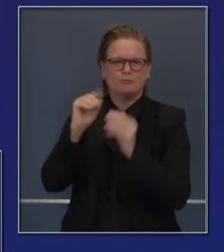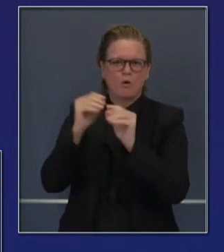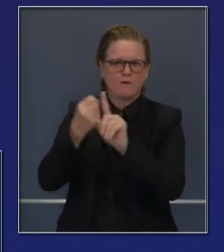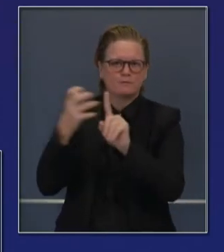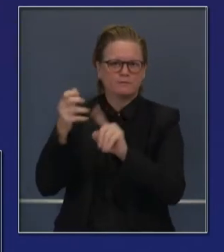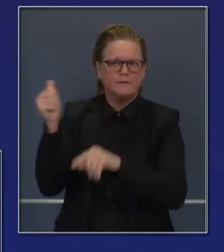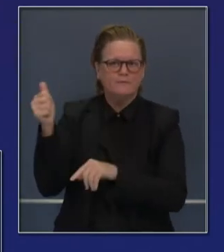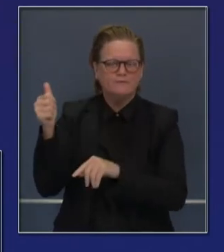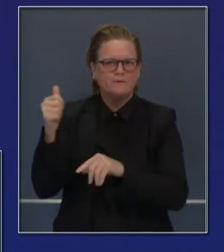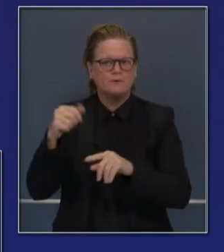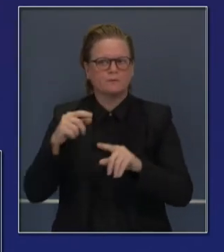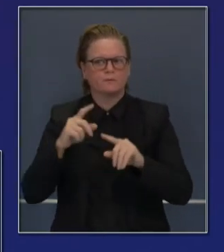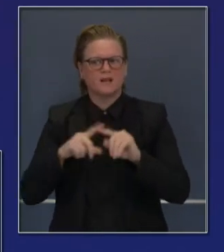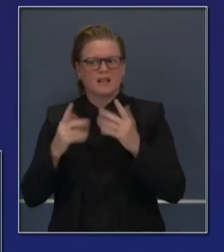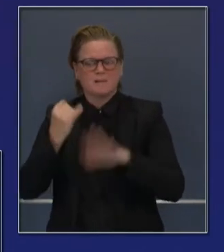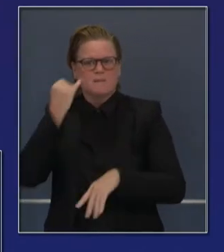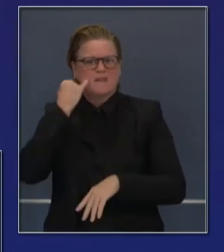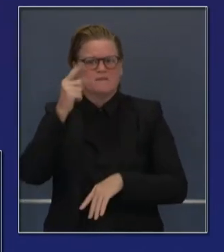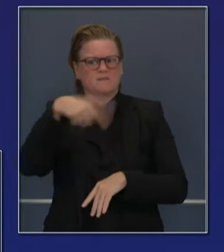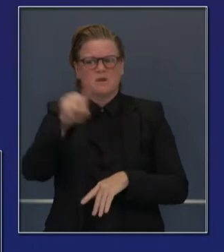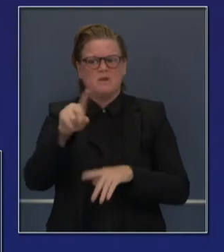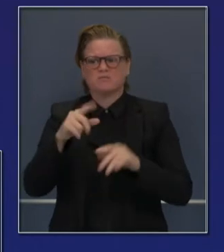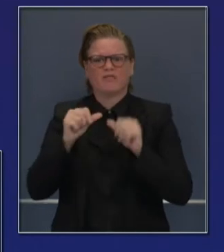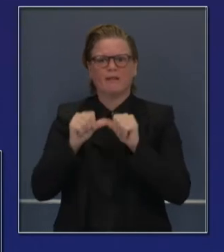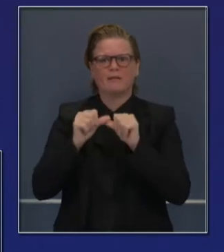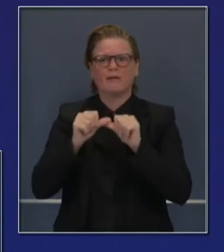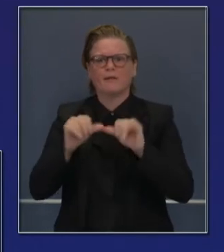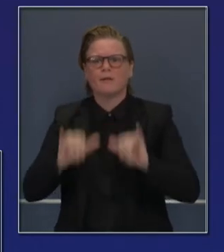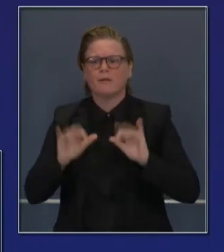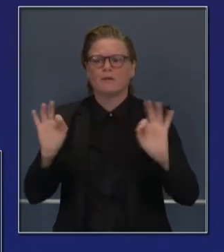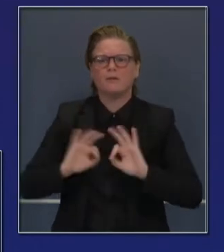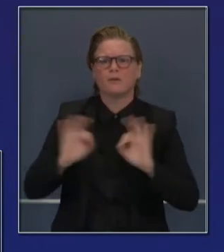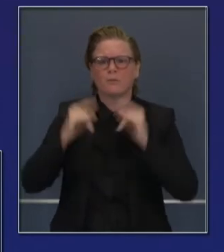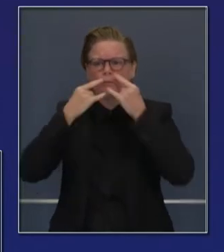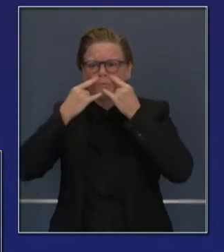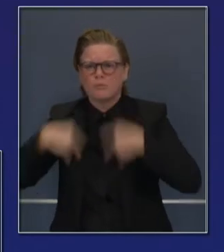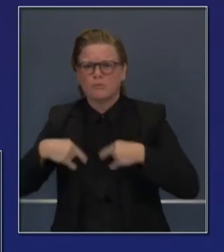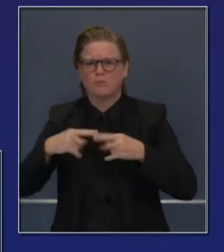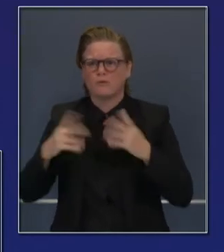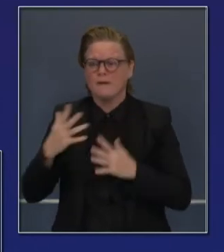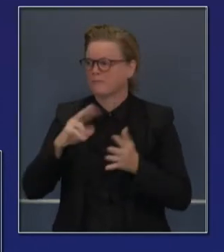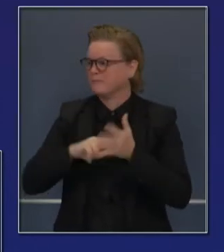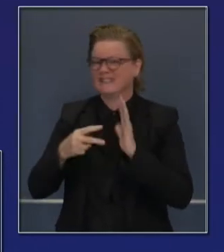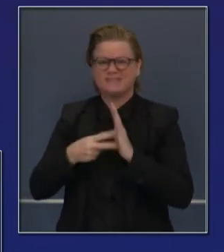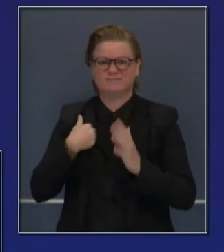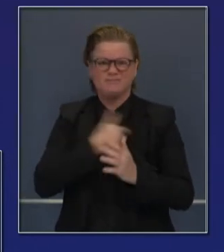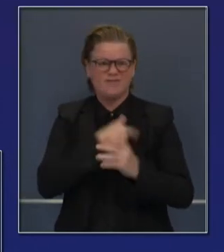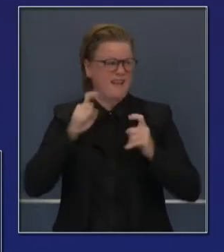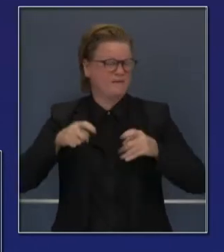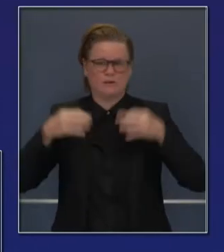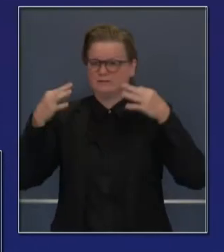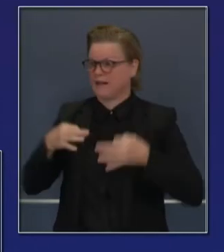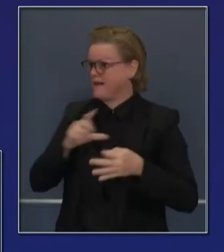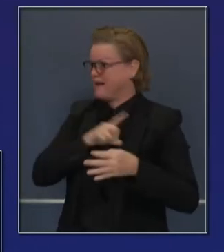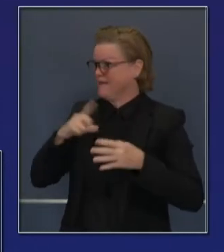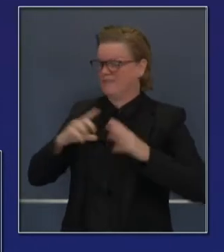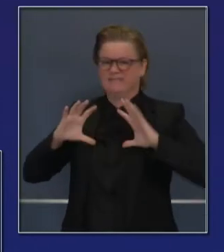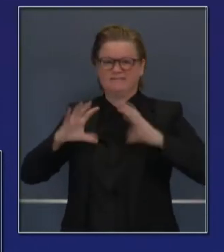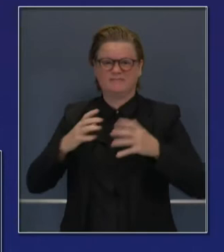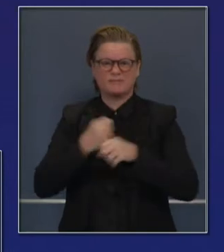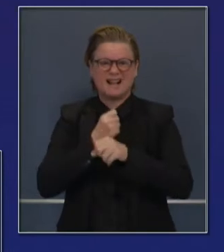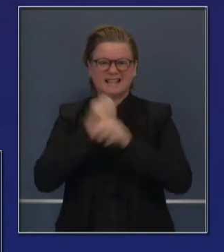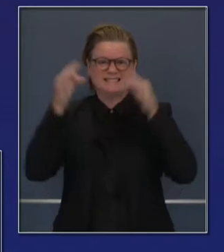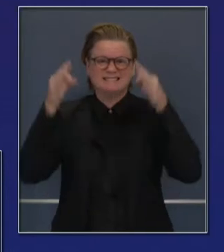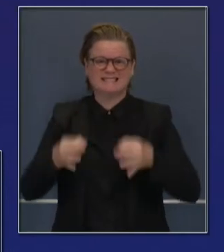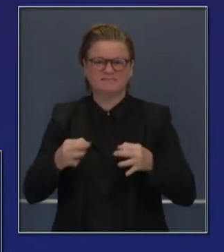these trends continue, we're going to have to take much more dramatic, arguably drastic action, including taking a look at those